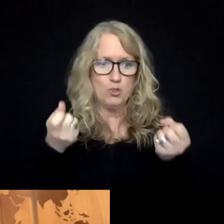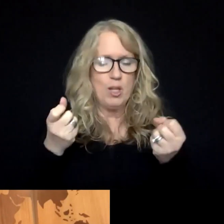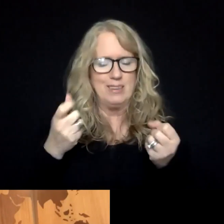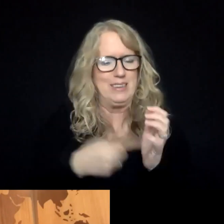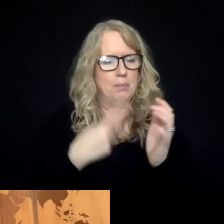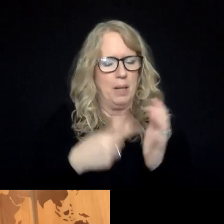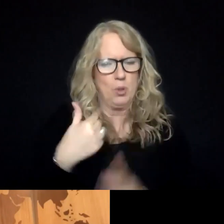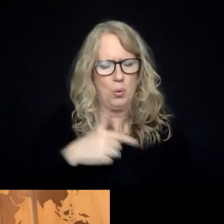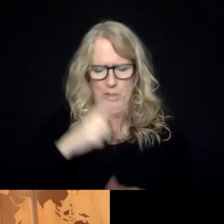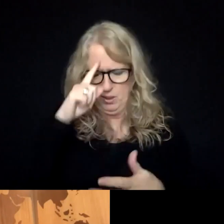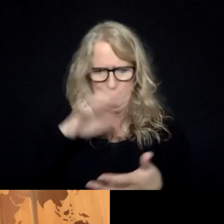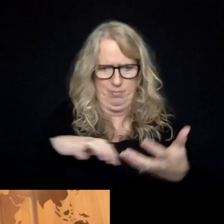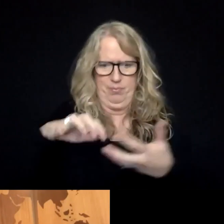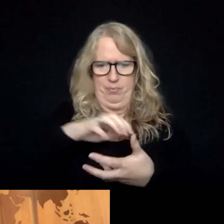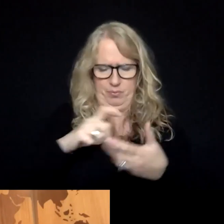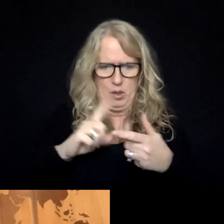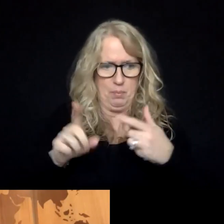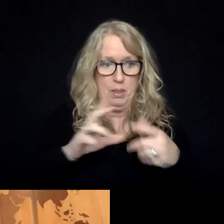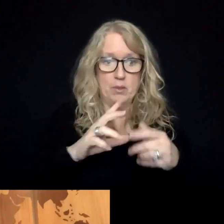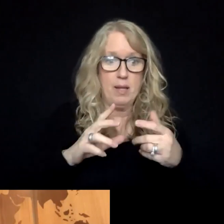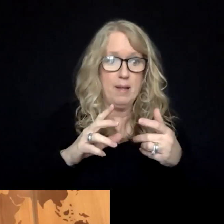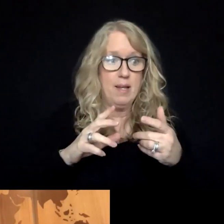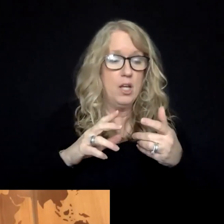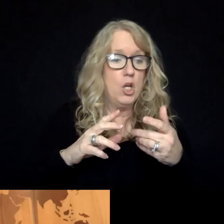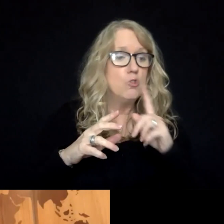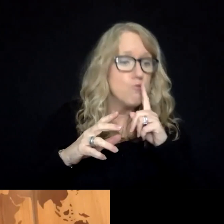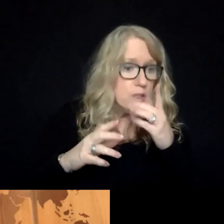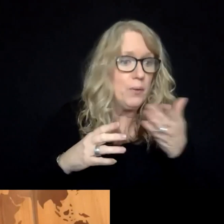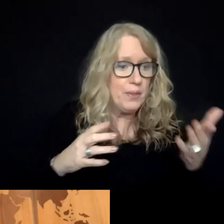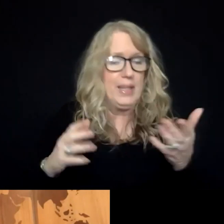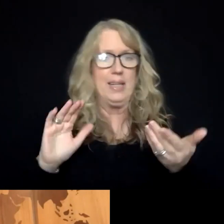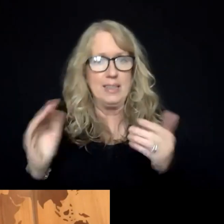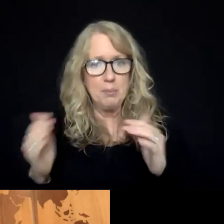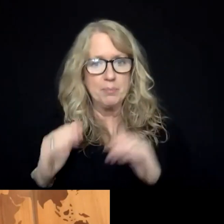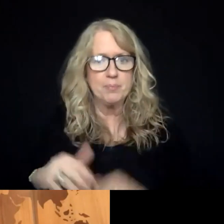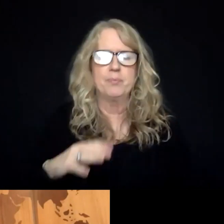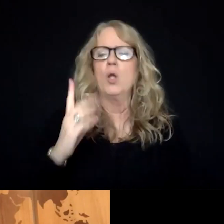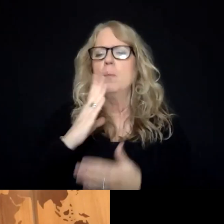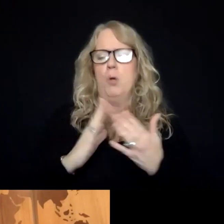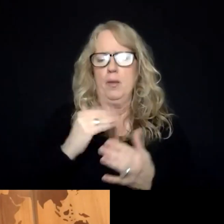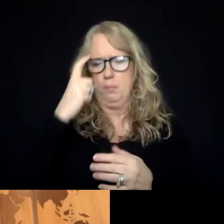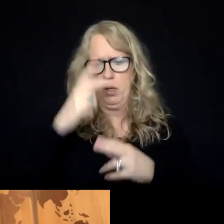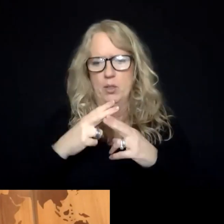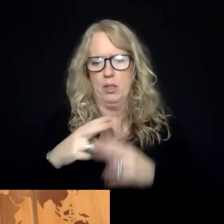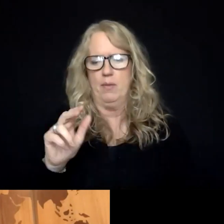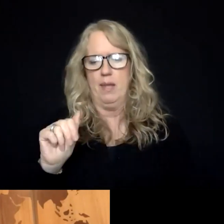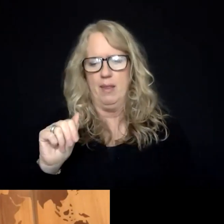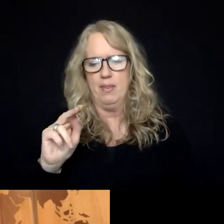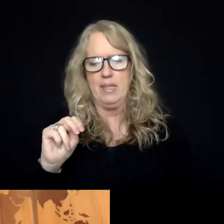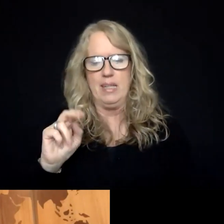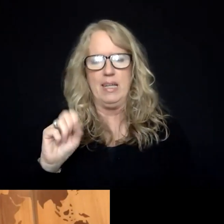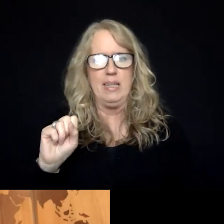trouble confusing metaphors with the real things. Let me give an example. There's this part of the brain called the insular